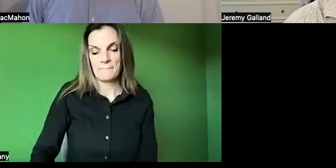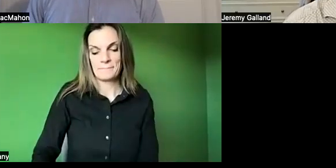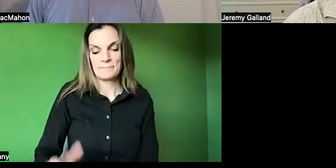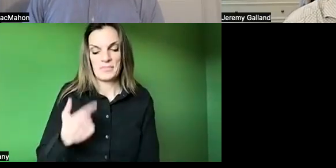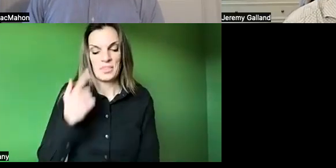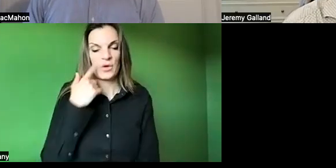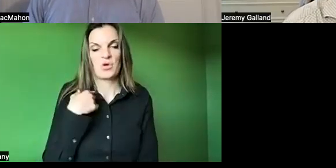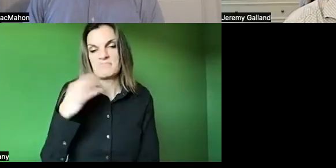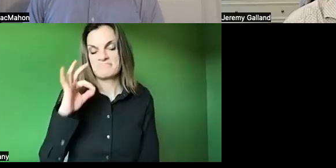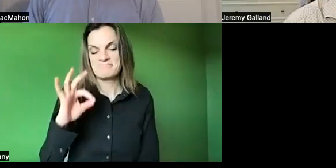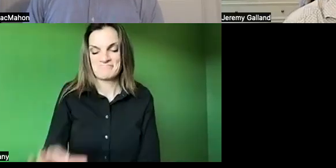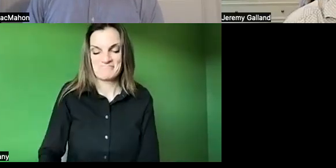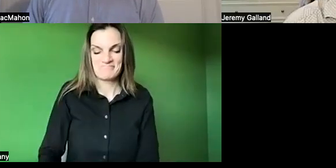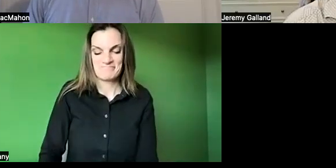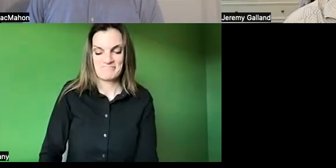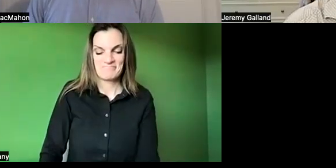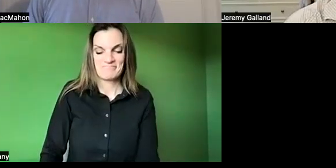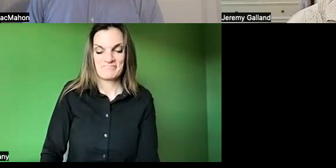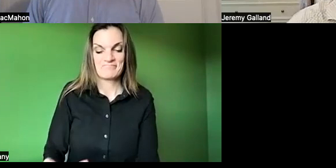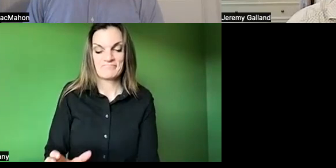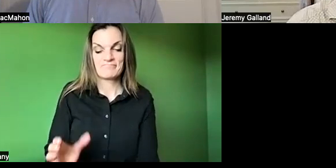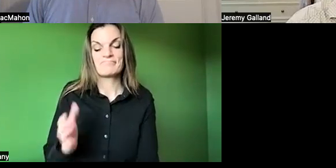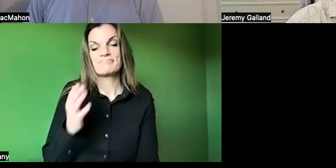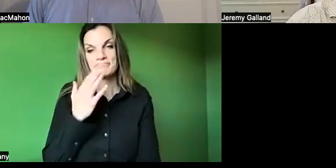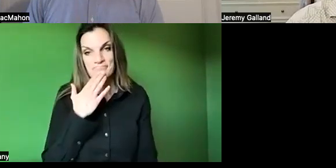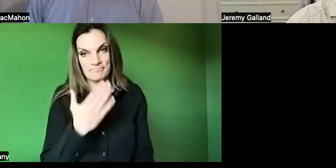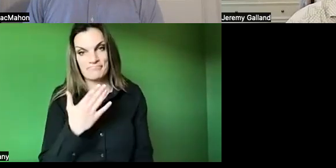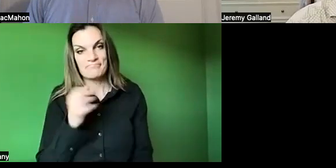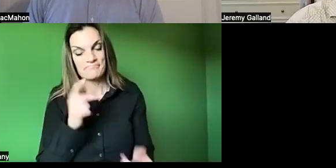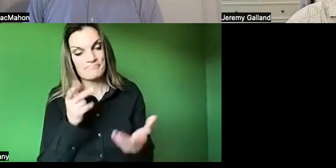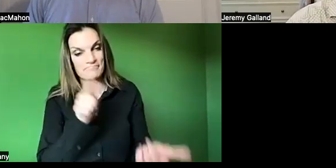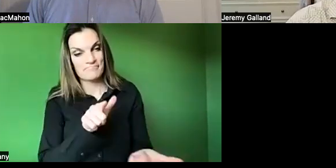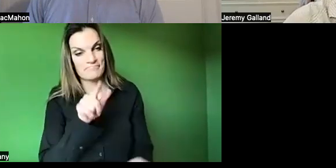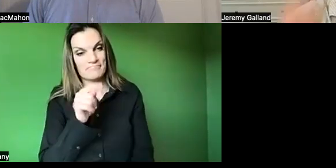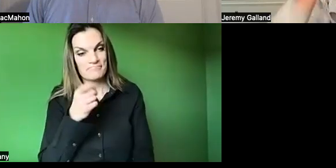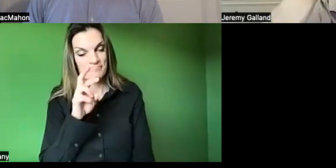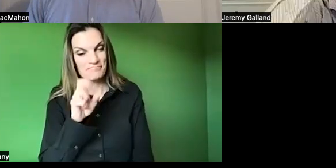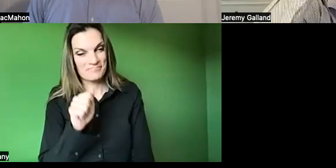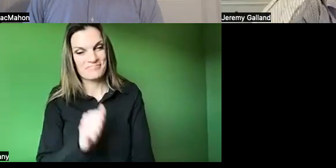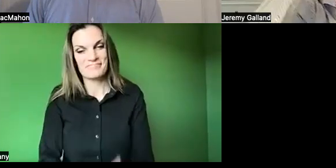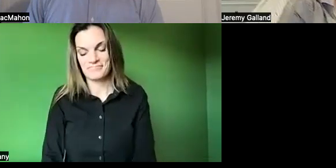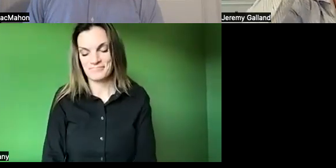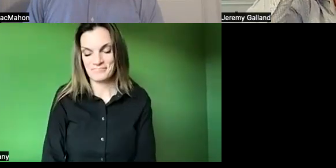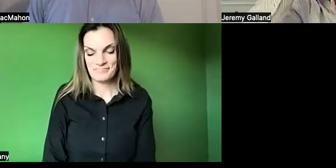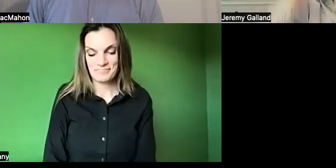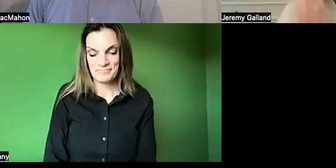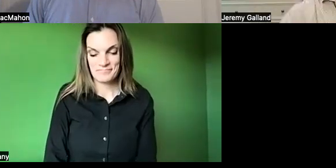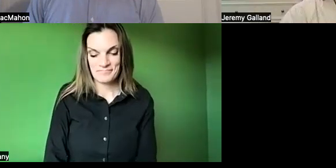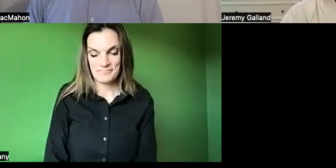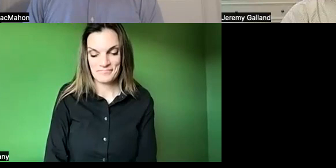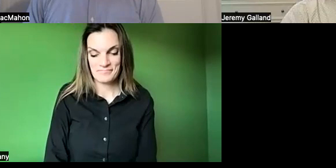nailing that one pretty well. Thank you very much. Theresa McCaffrey. So as I understand